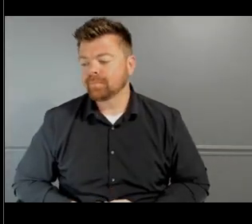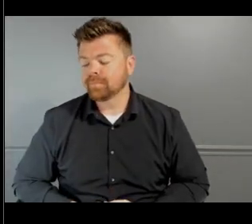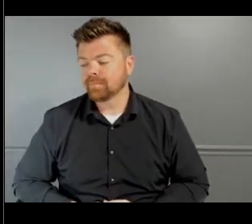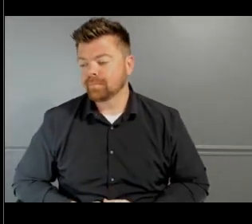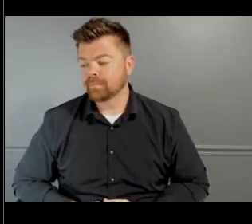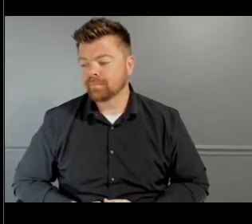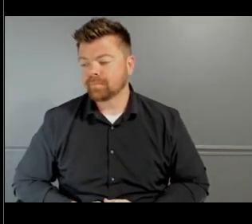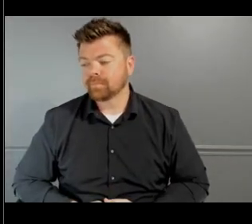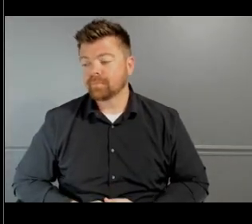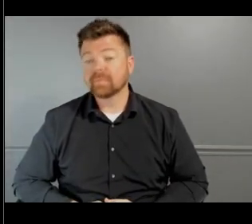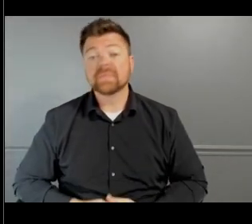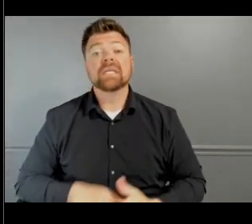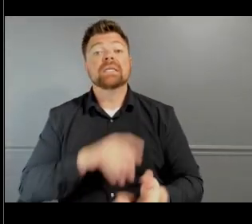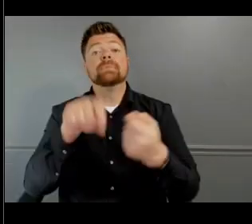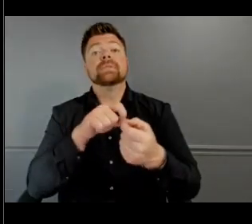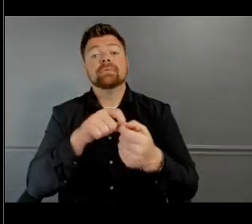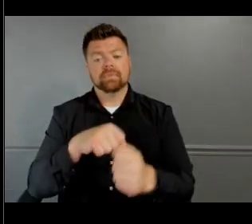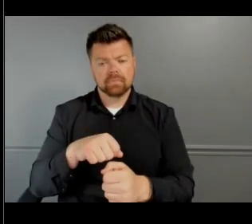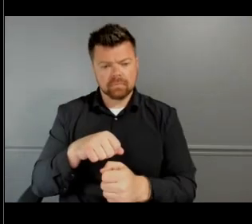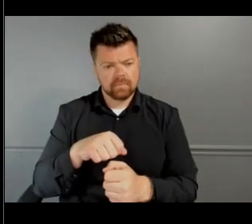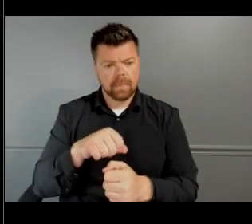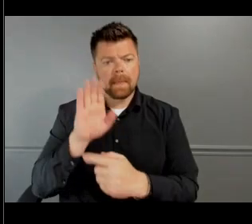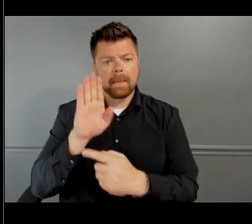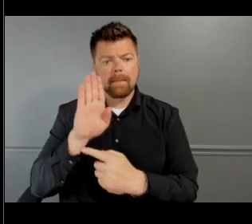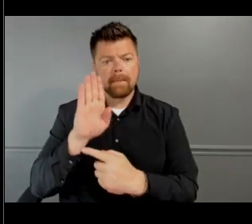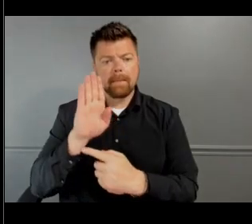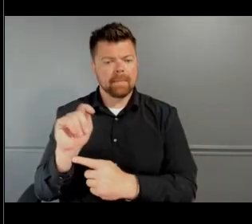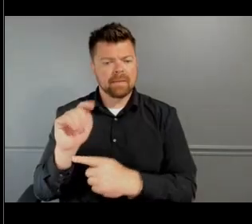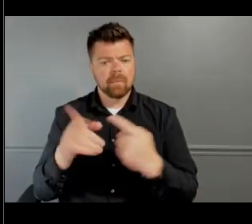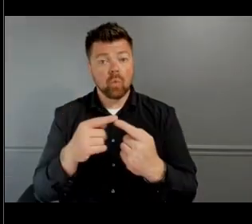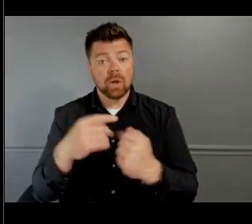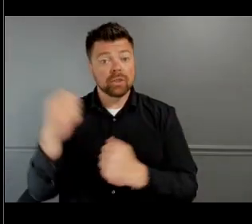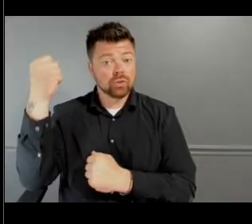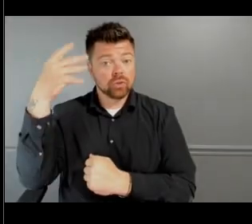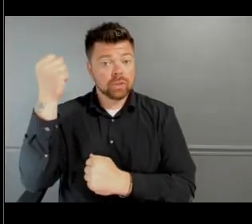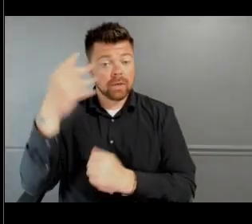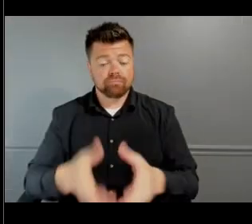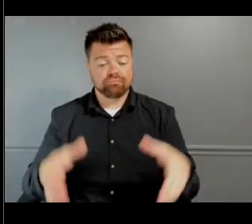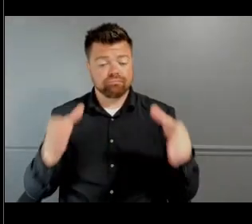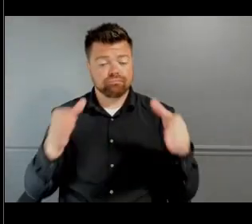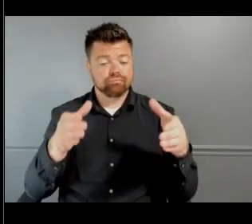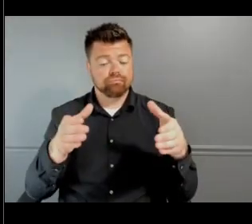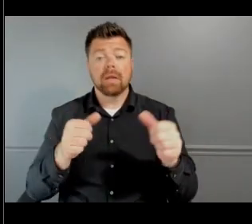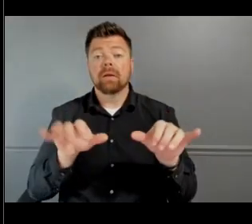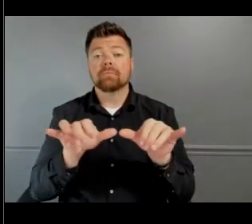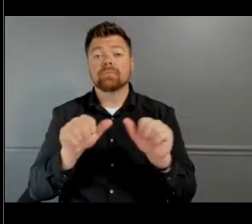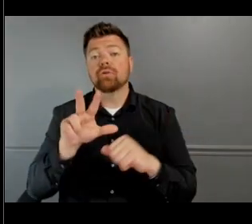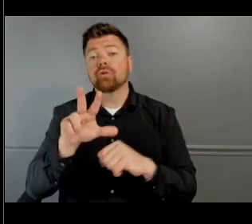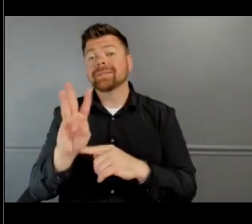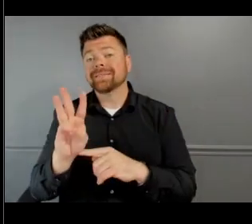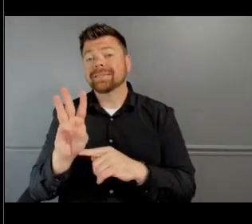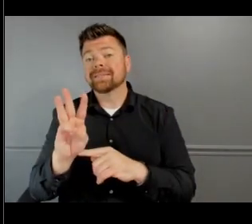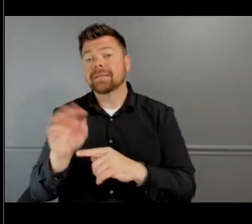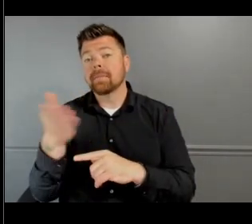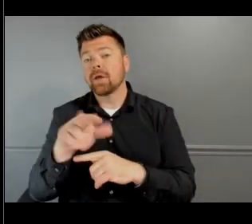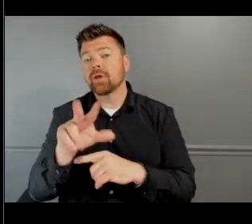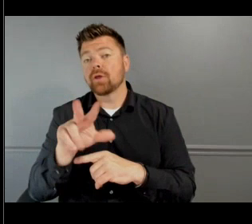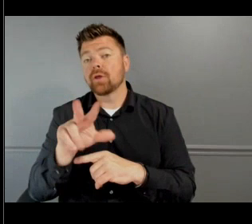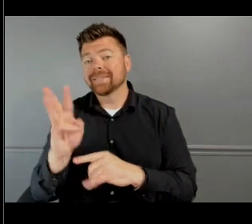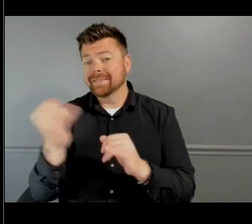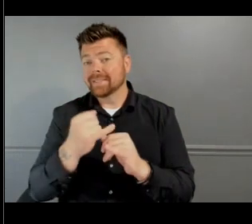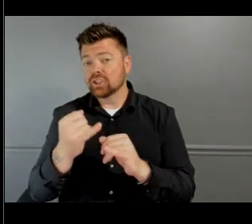In Specification B bathrooms, when a shower is a nominal 36 inches by 36